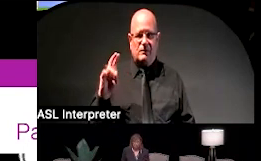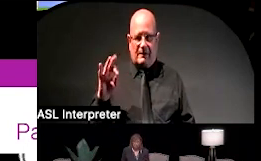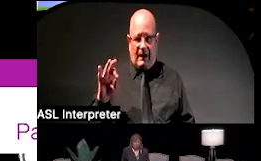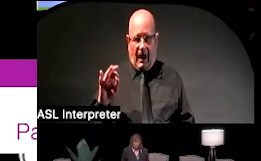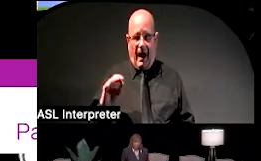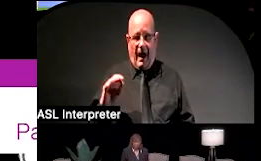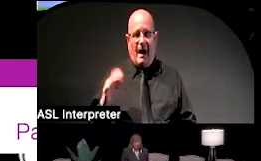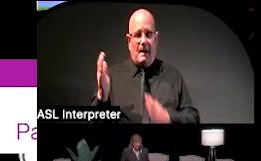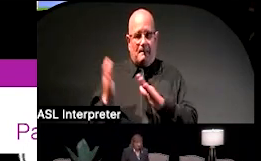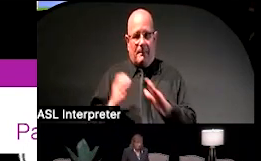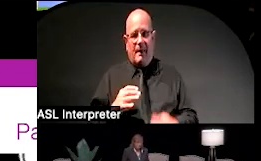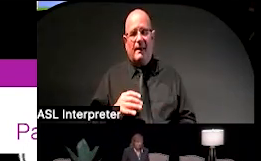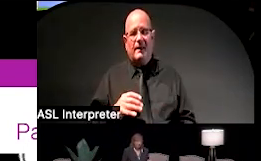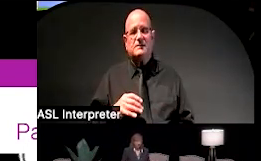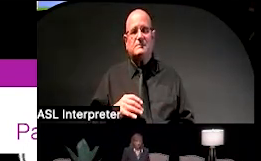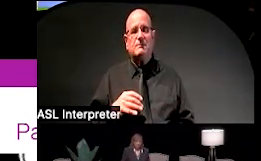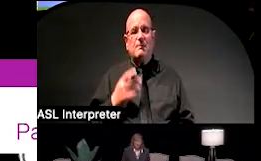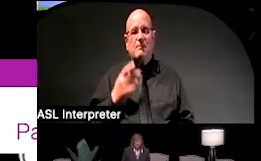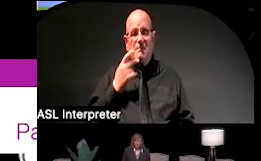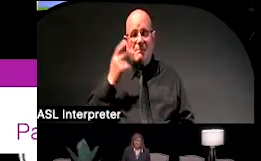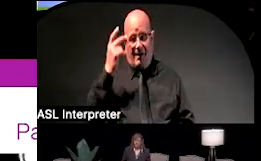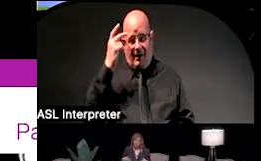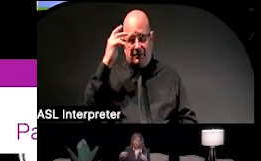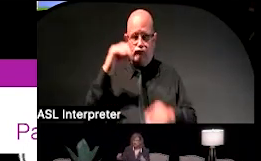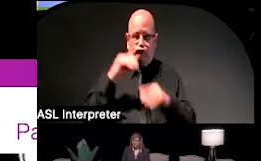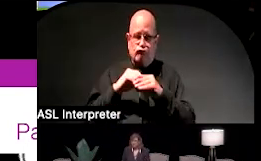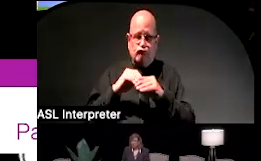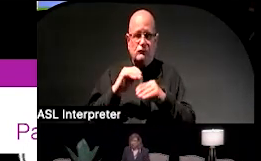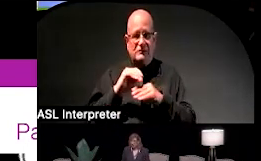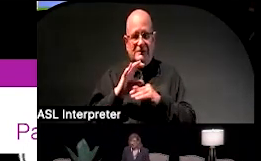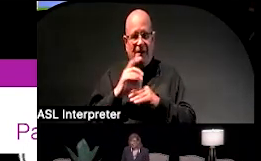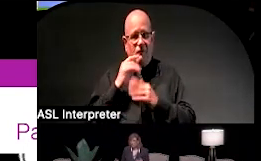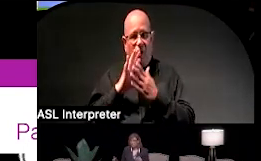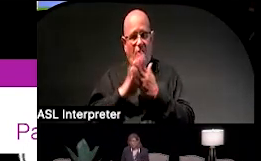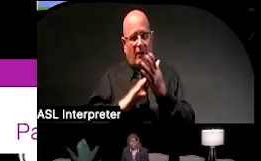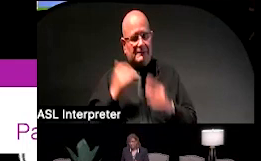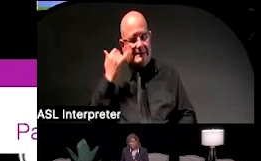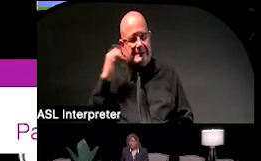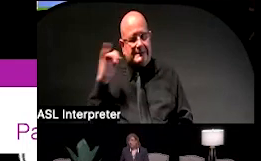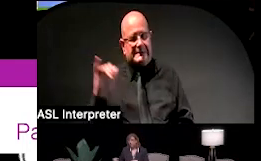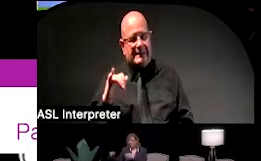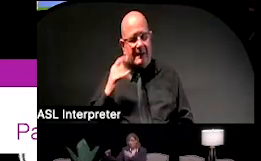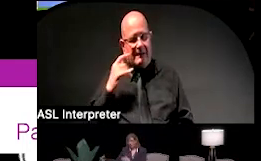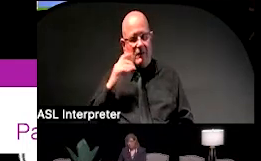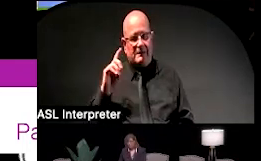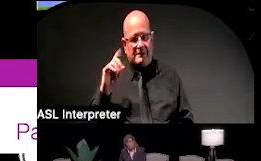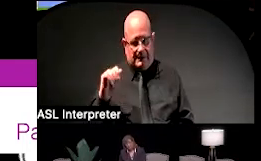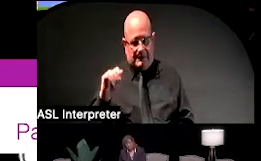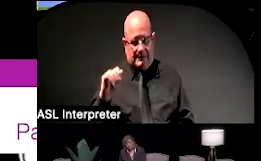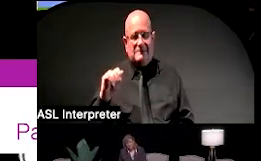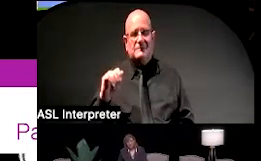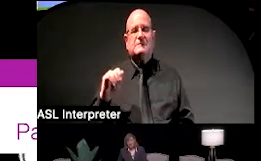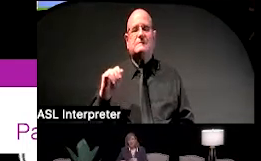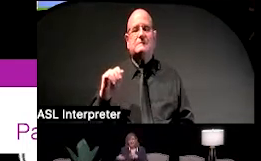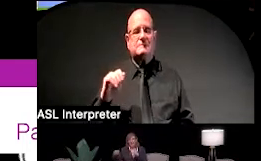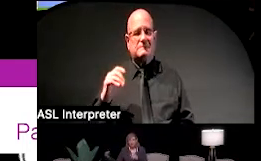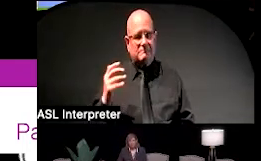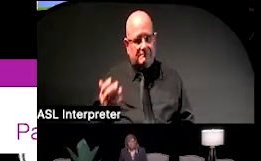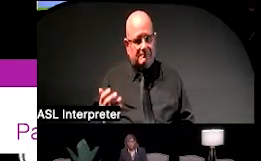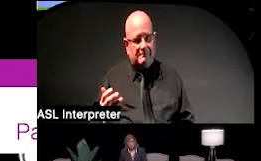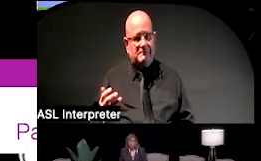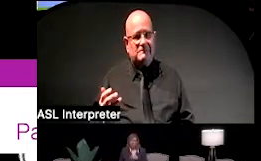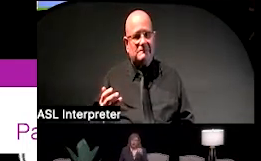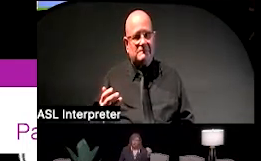be saving for college for folks. These are similar kinds of plans that are investments.